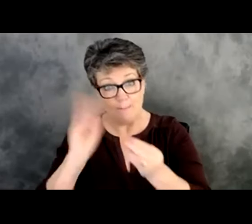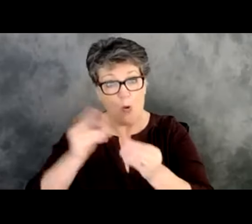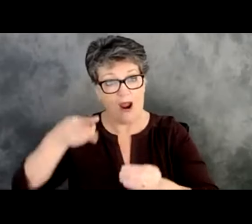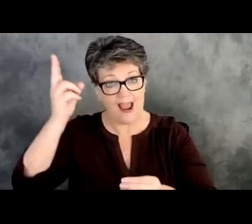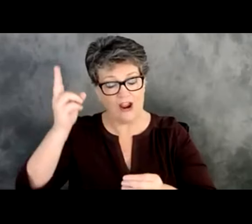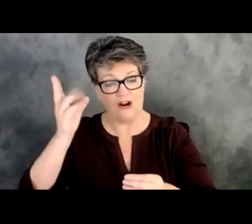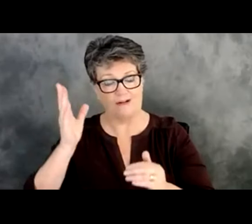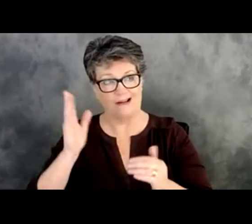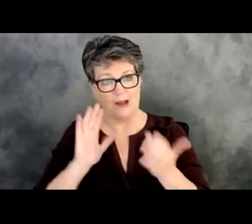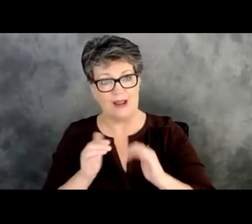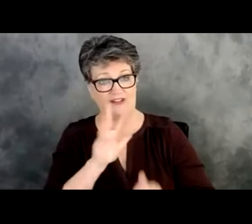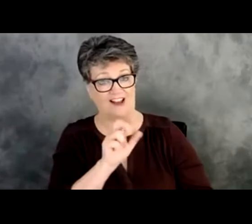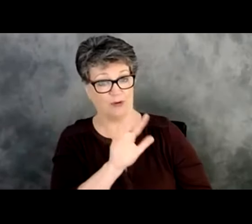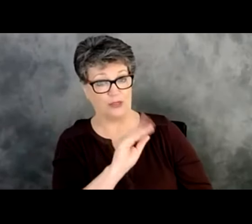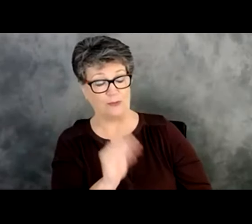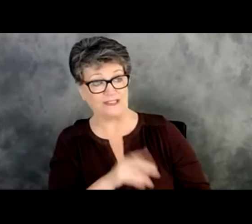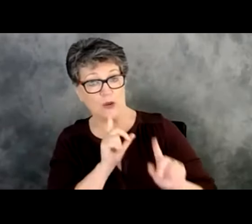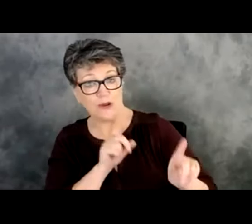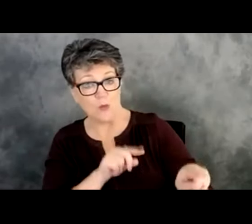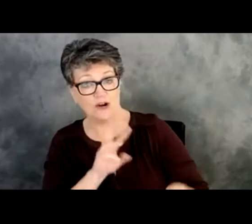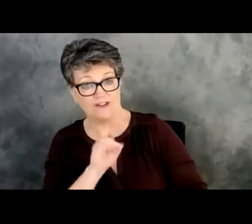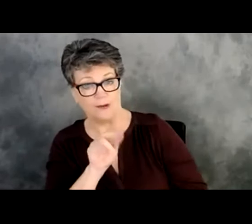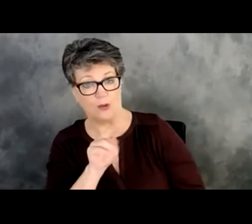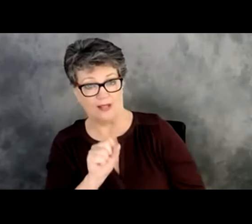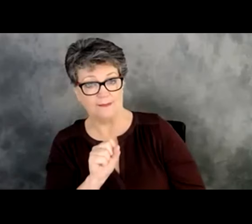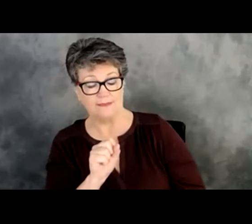the 5.3% reported by the Williams Institute.